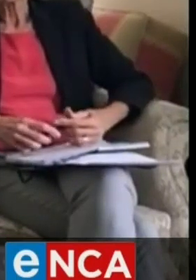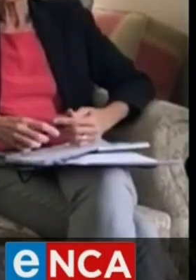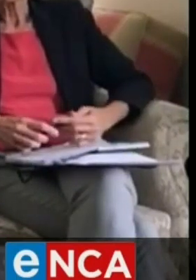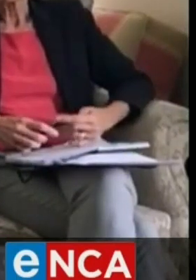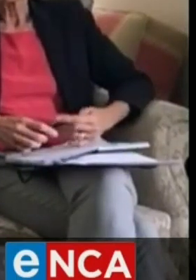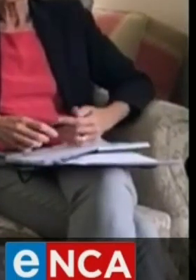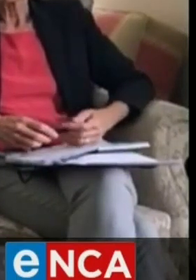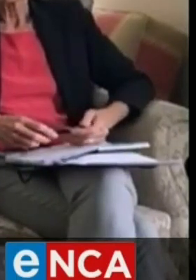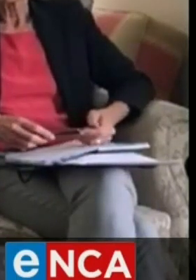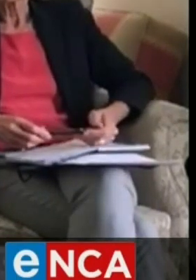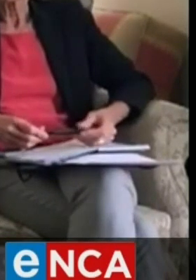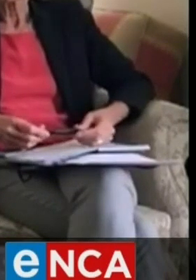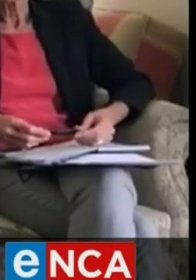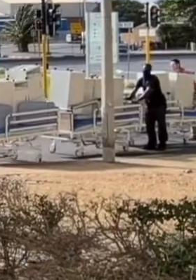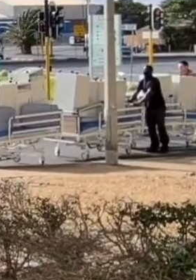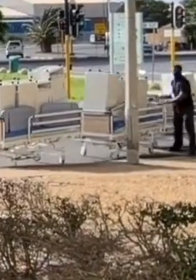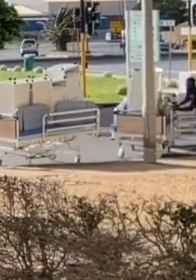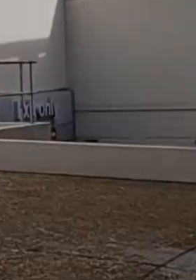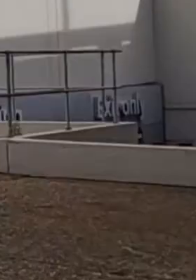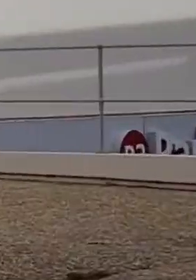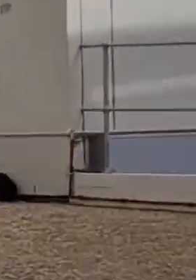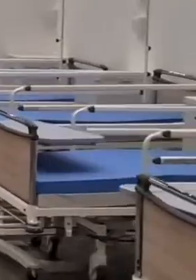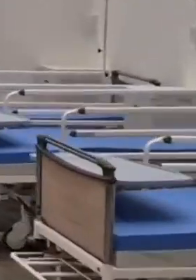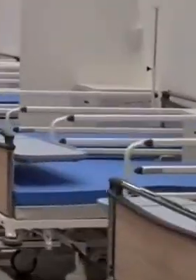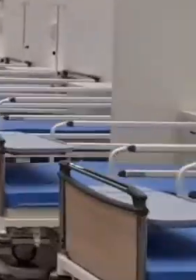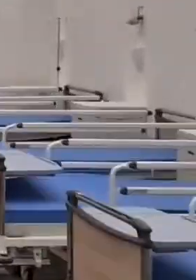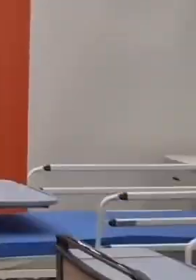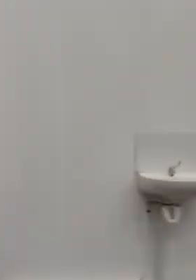for field hospitals linked to our hospitals.